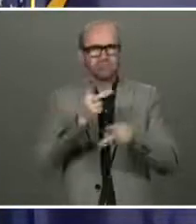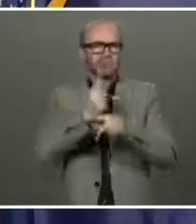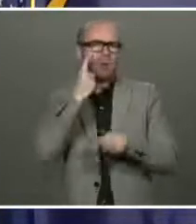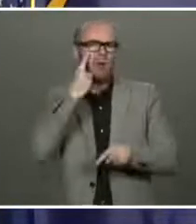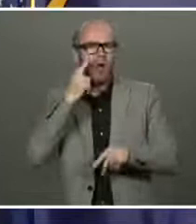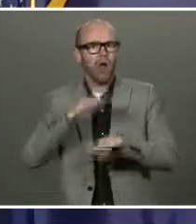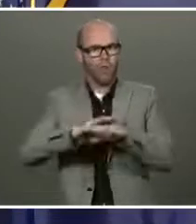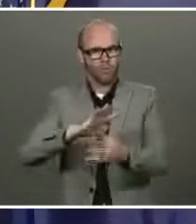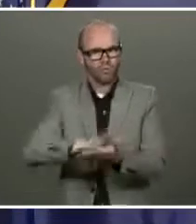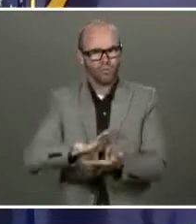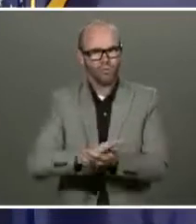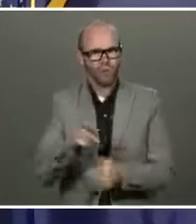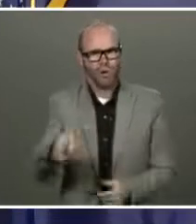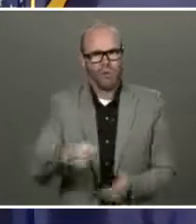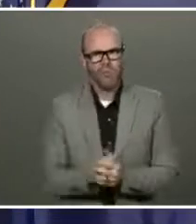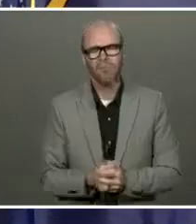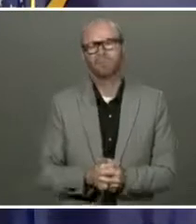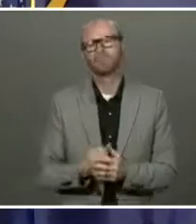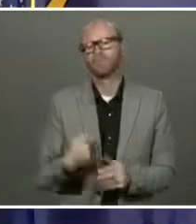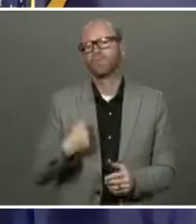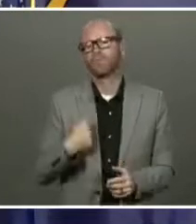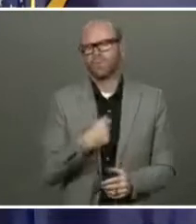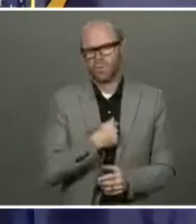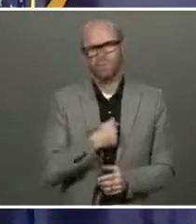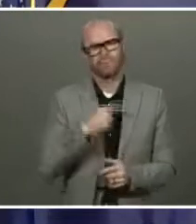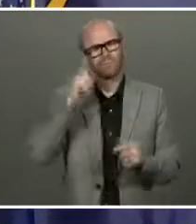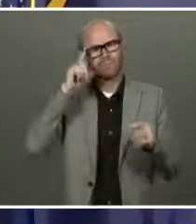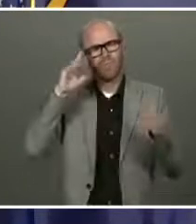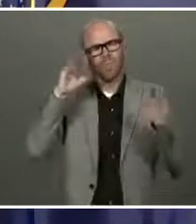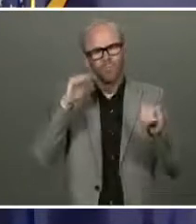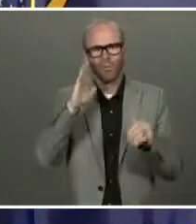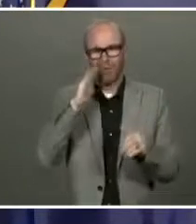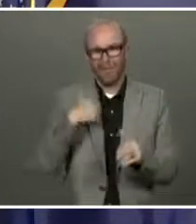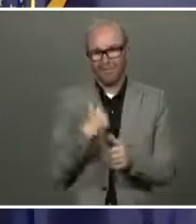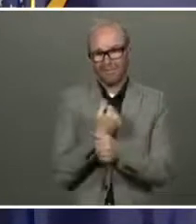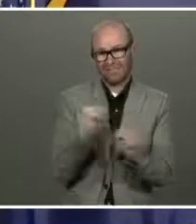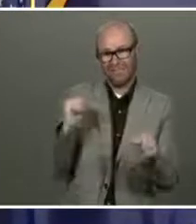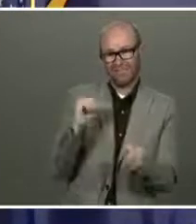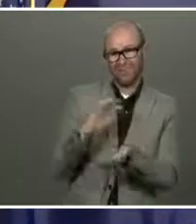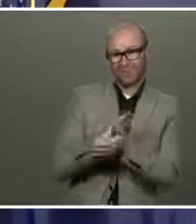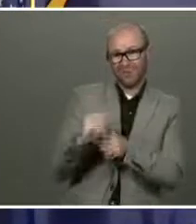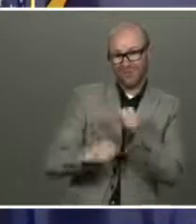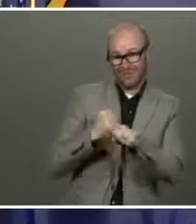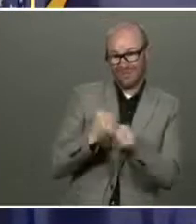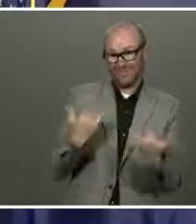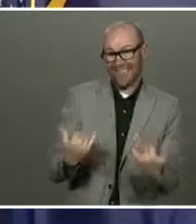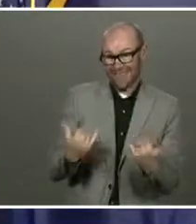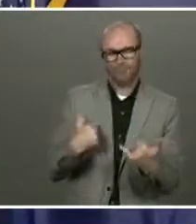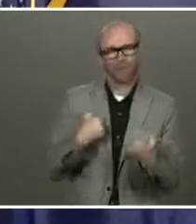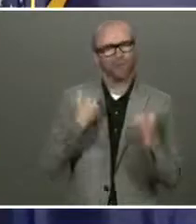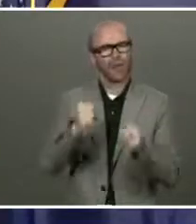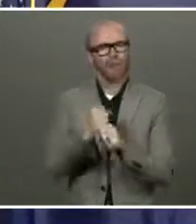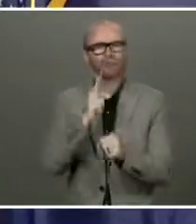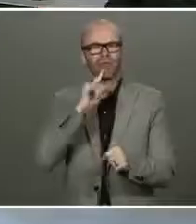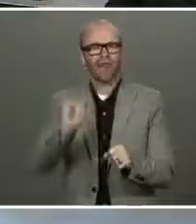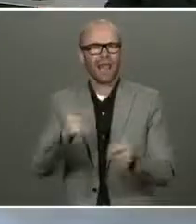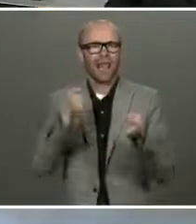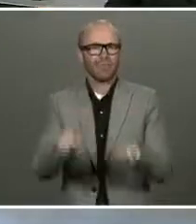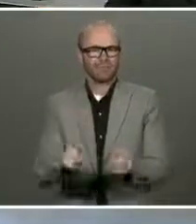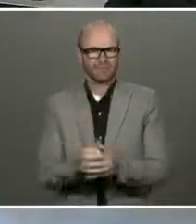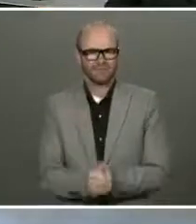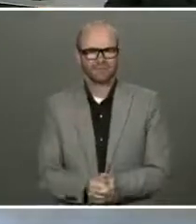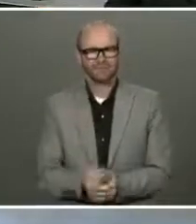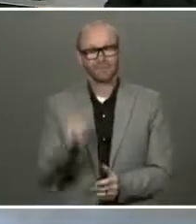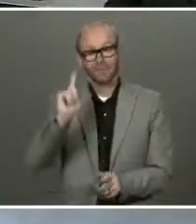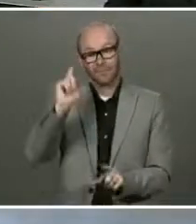school, and so we're certainly hoping that we will have a safe school year and doing everything we can to make that possible. Governor, the legislature this